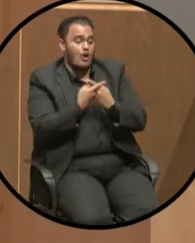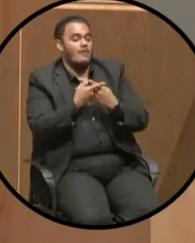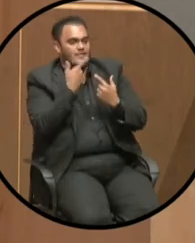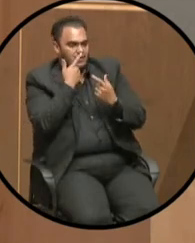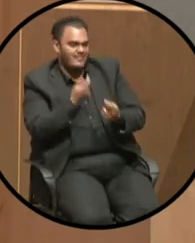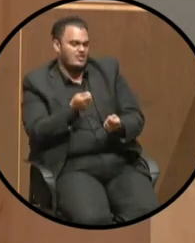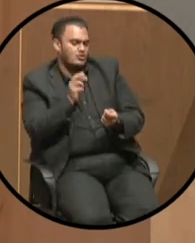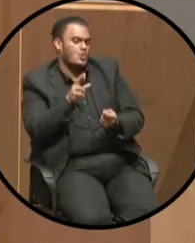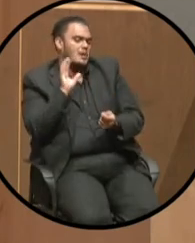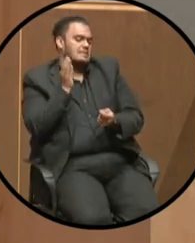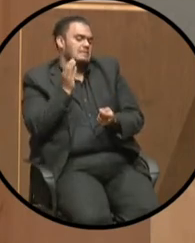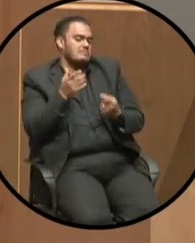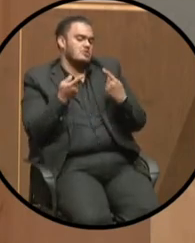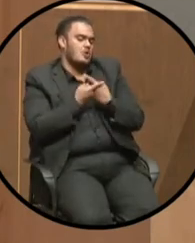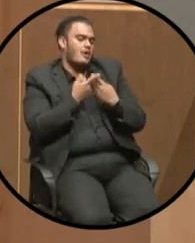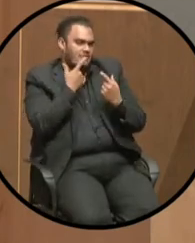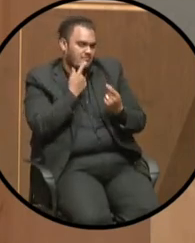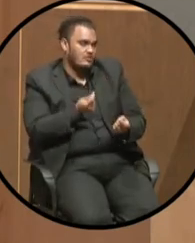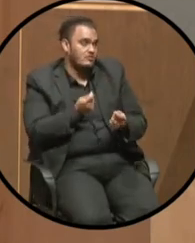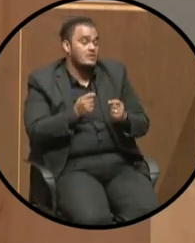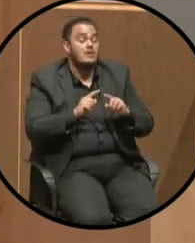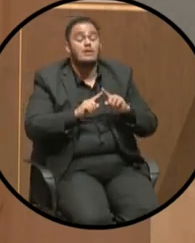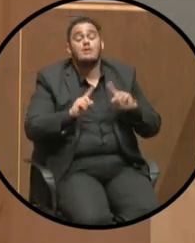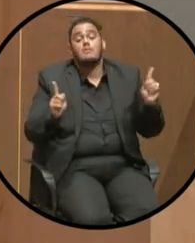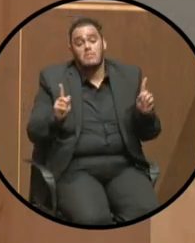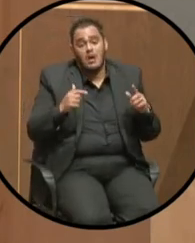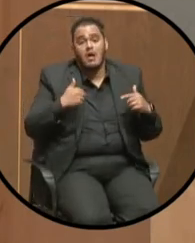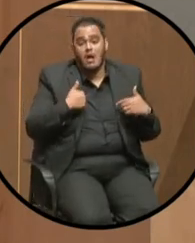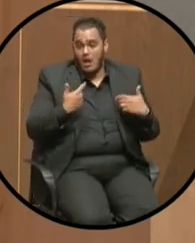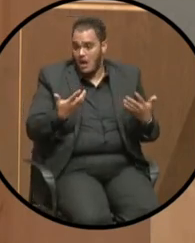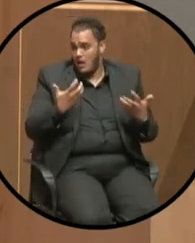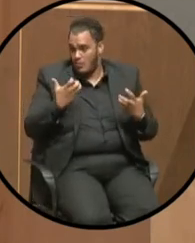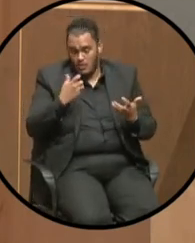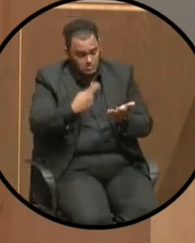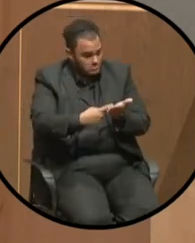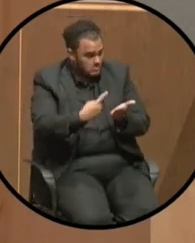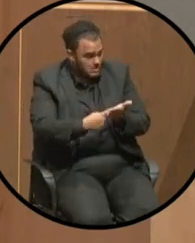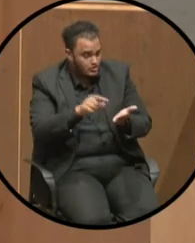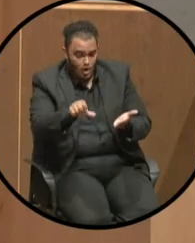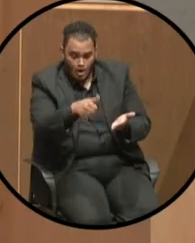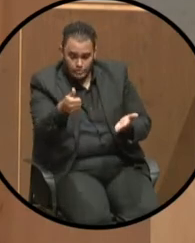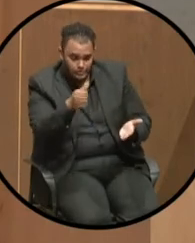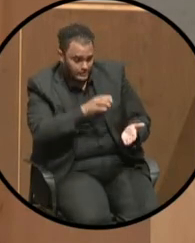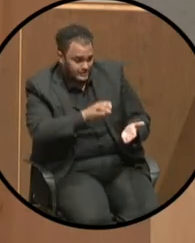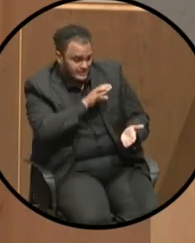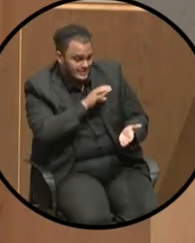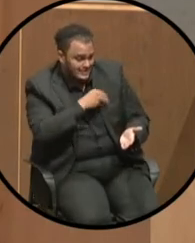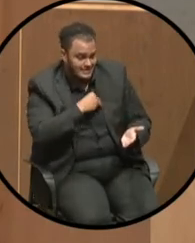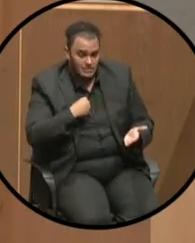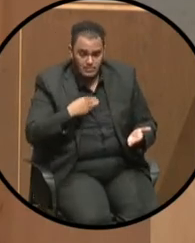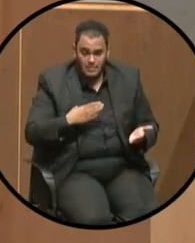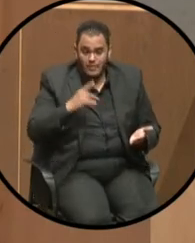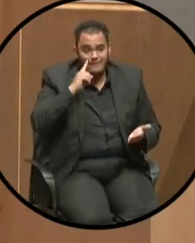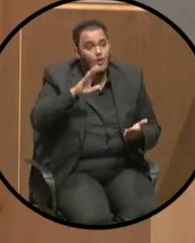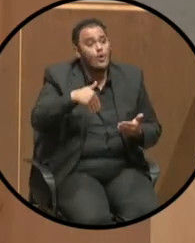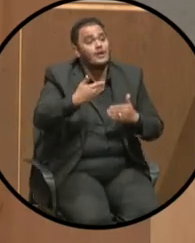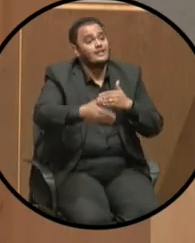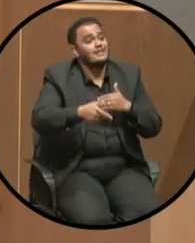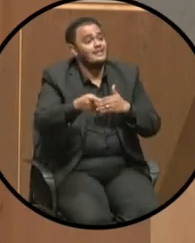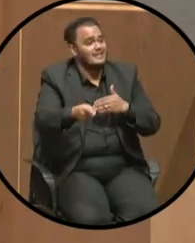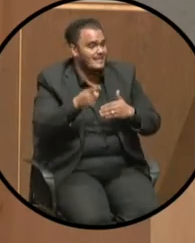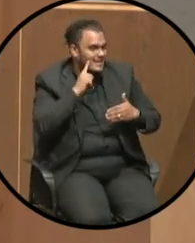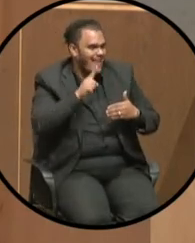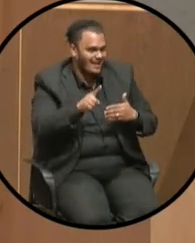conflict of interest. So I would love to have an alternate citizen member on the next board agenda, just in case our primary